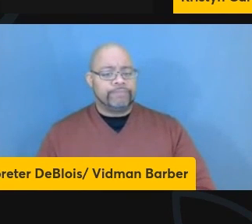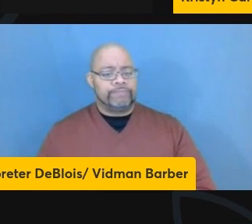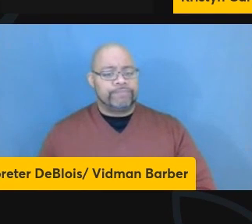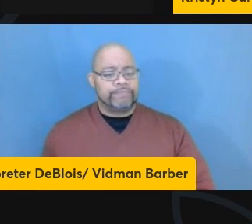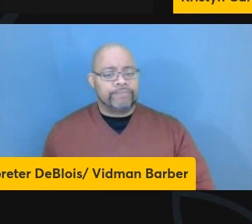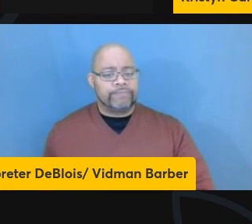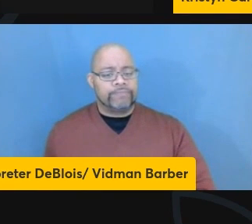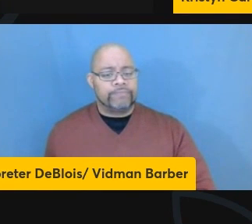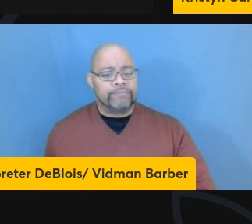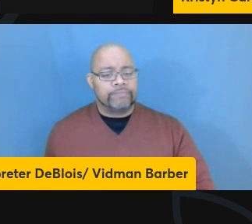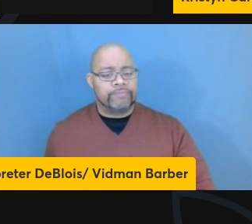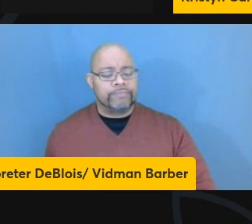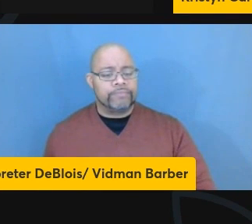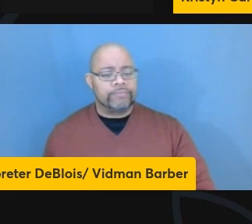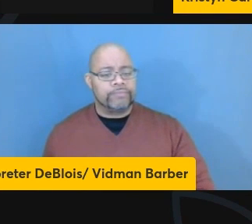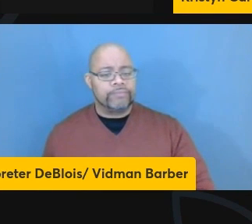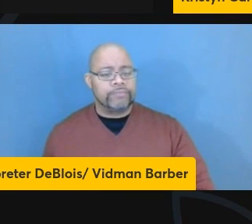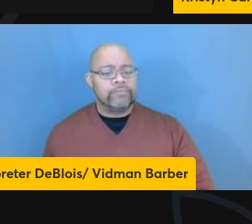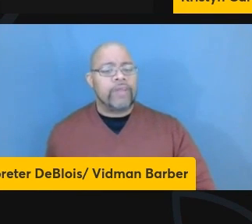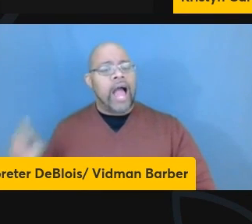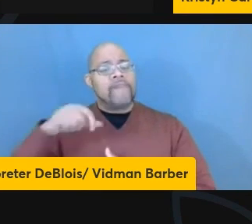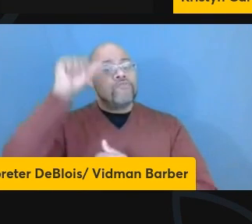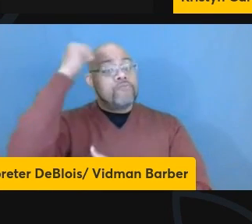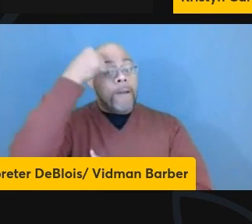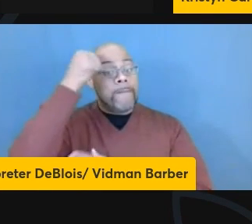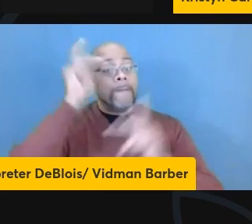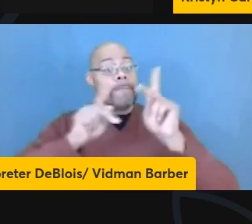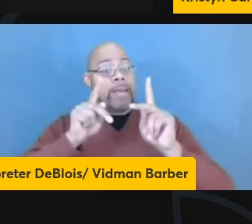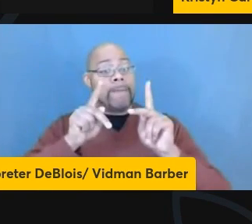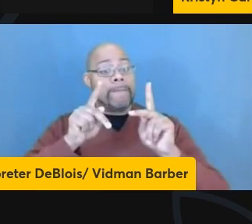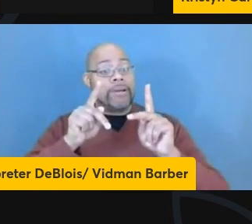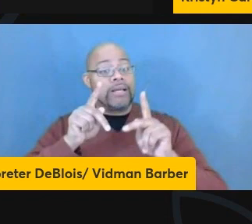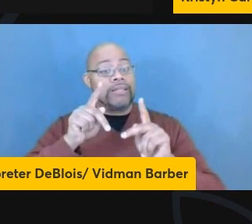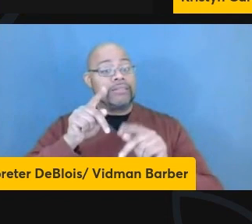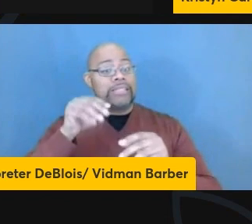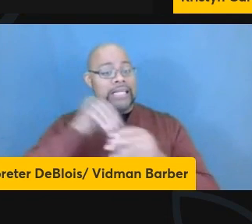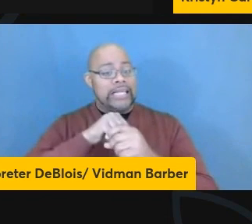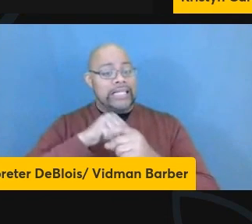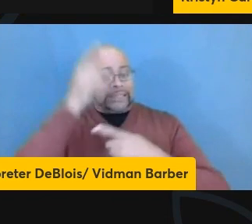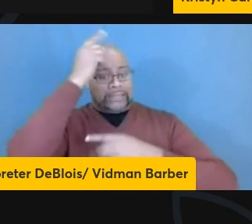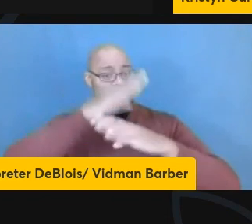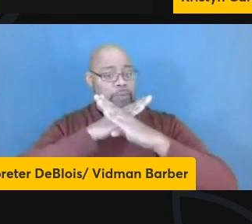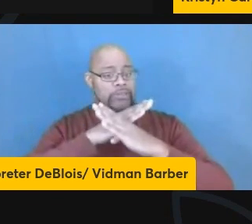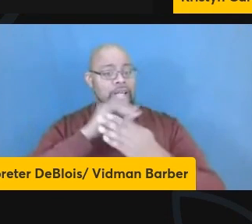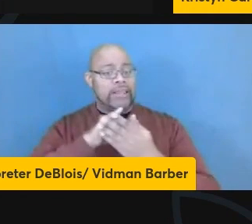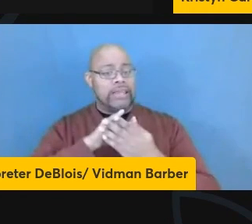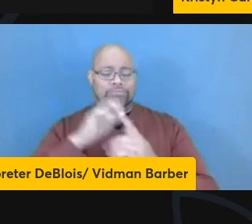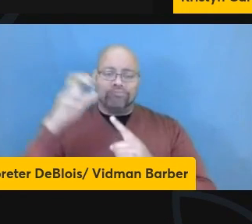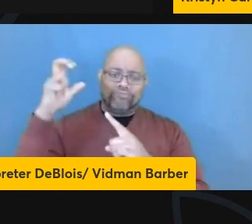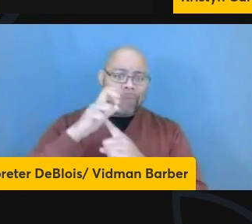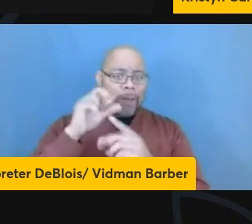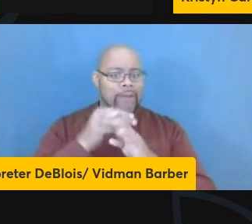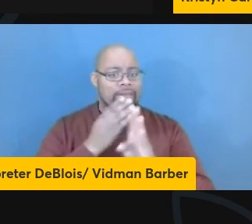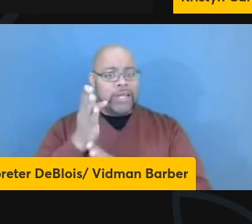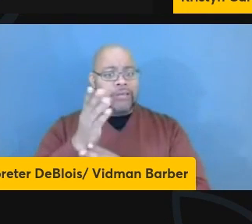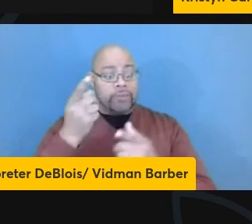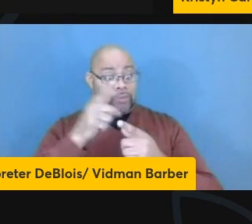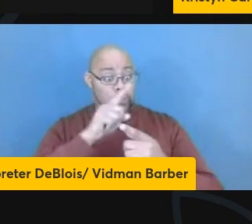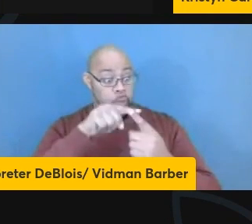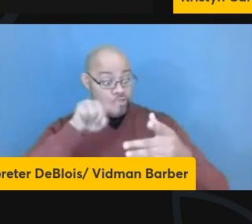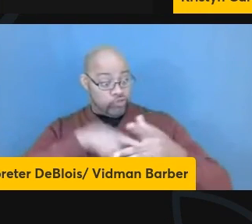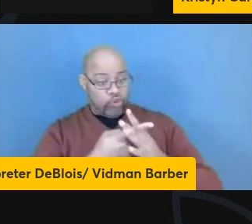You know, you have to remember, people in immunology who are tops in the field entered that field not